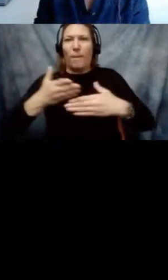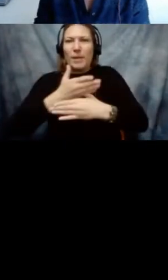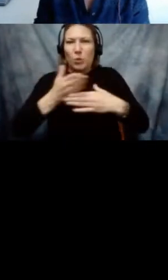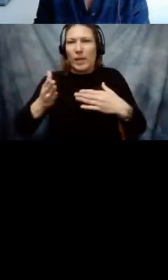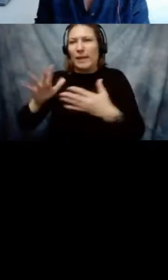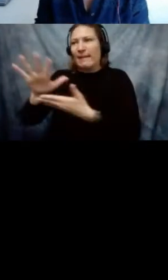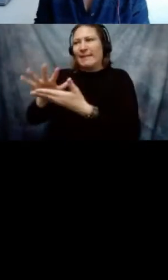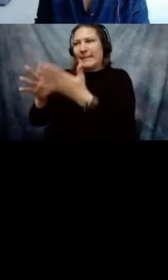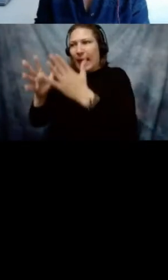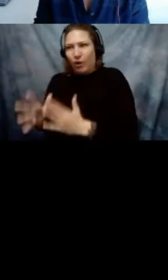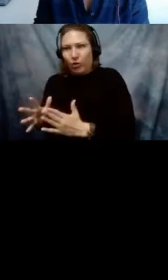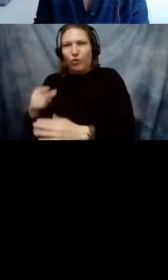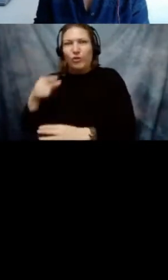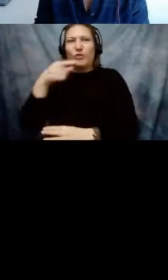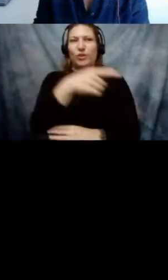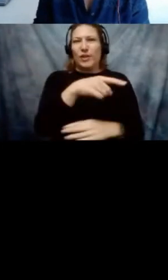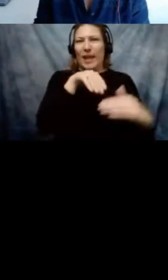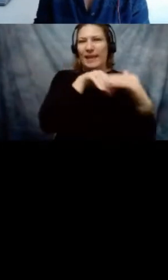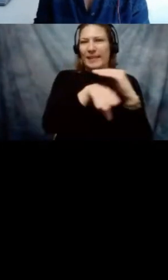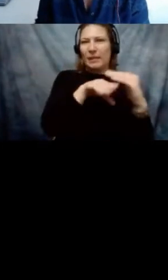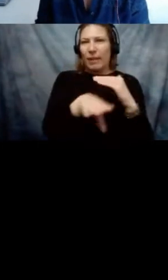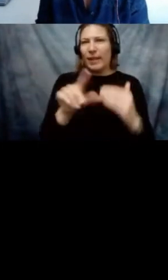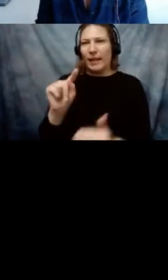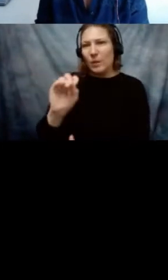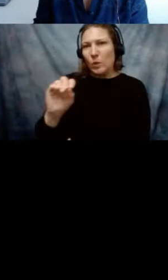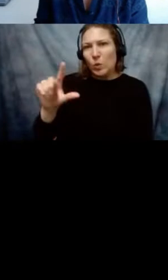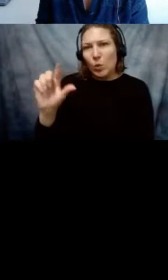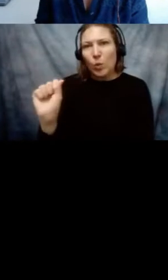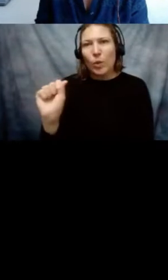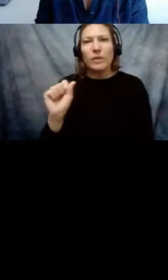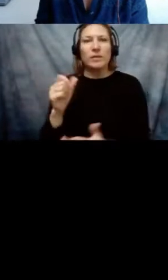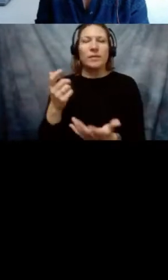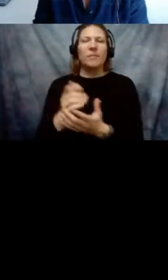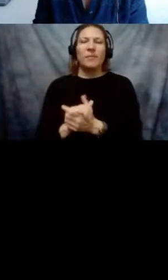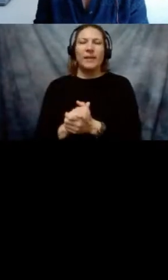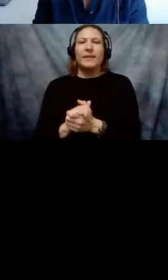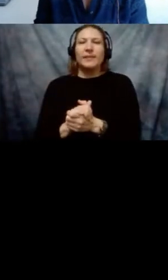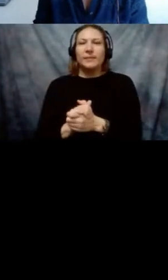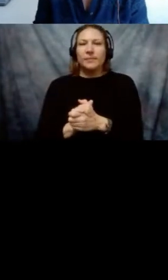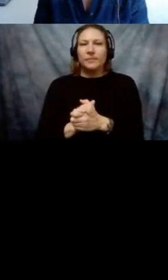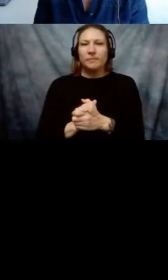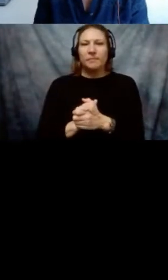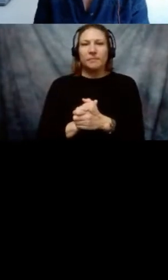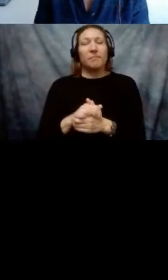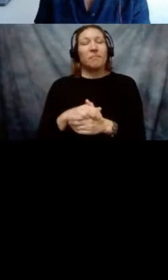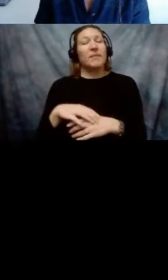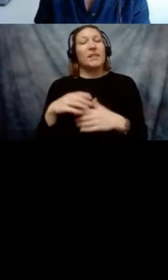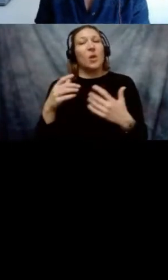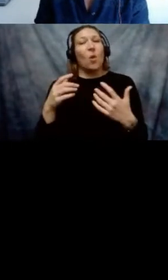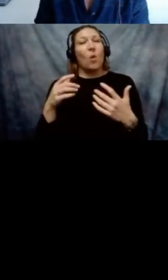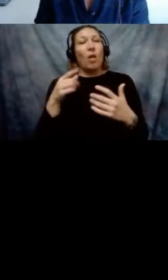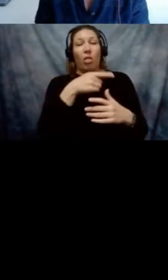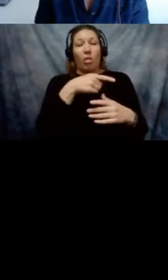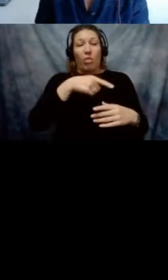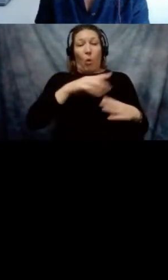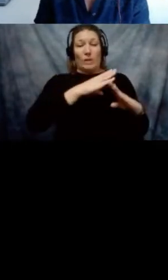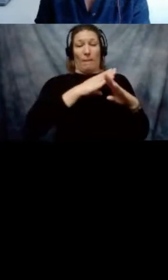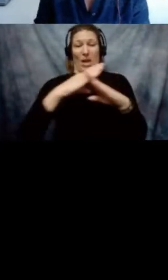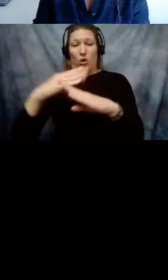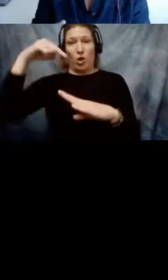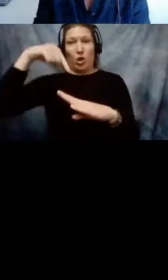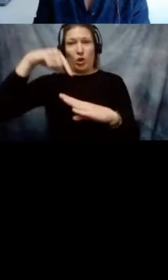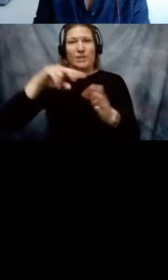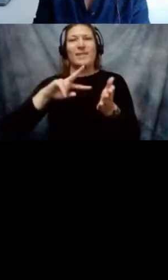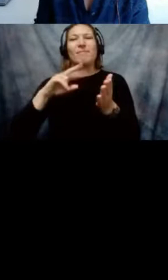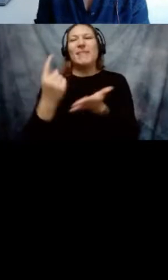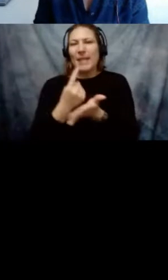these are the myths that we're going to be looking at this morning. So hopefully by the end of the presentation, I'll be able to convince even the